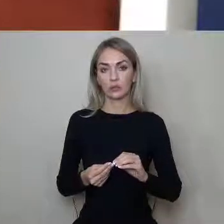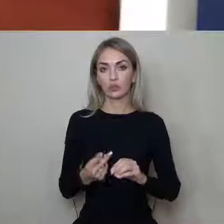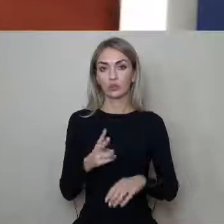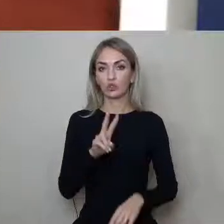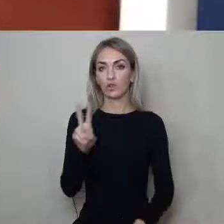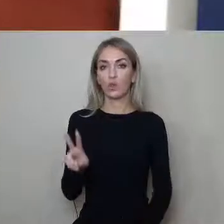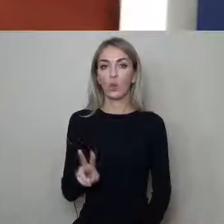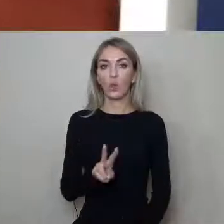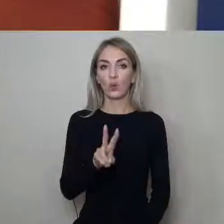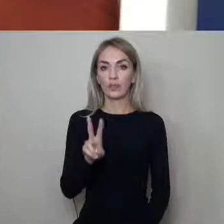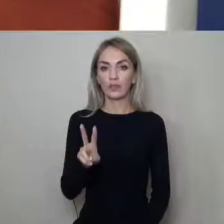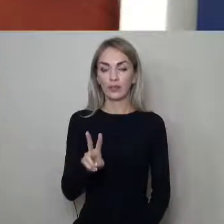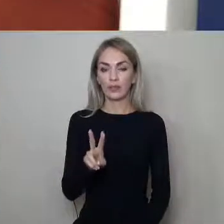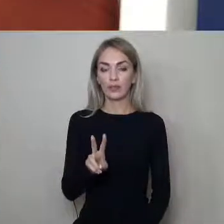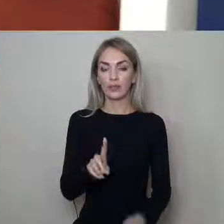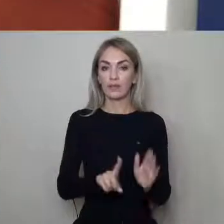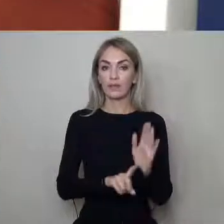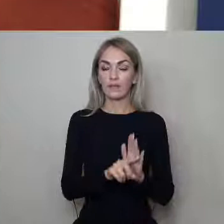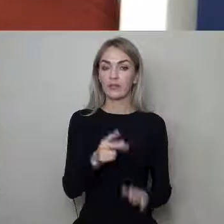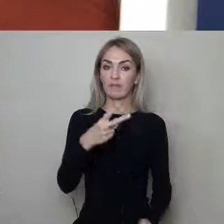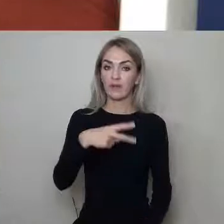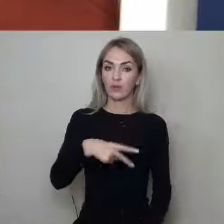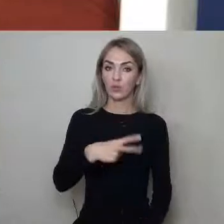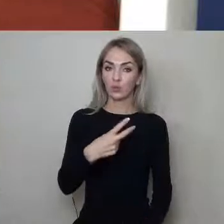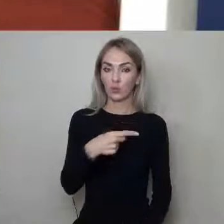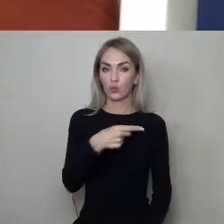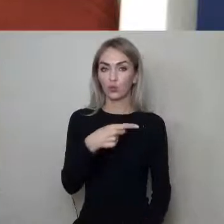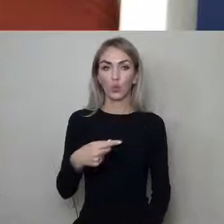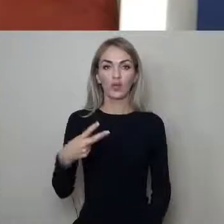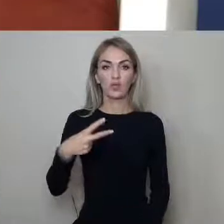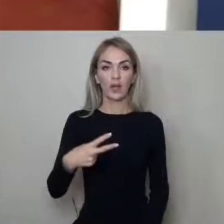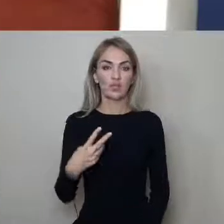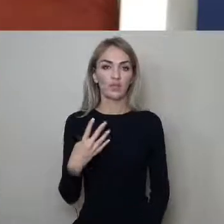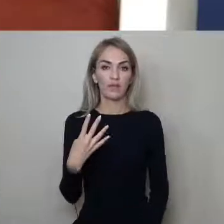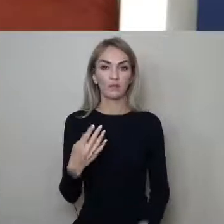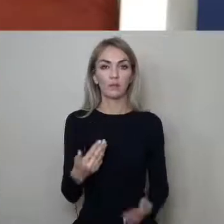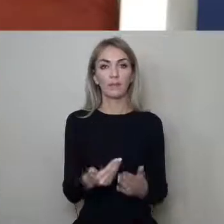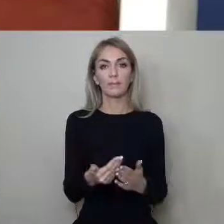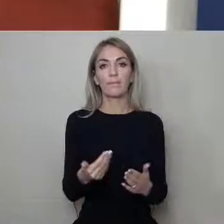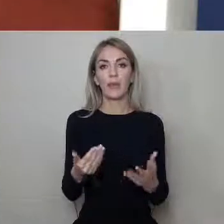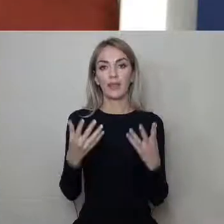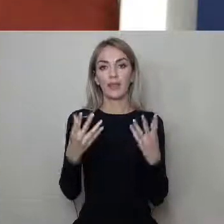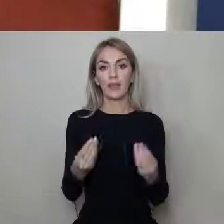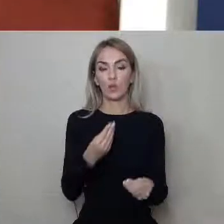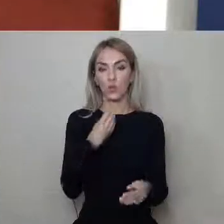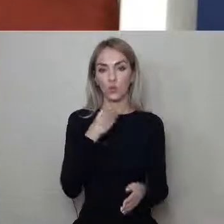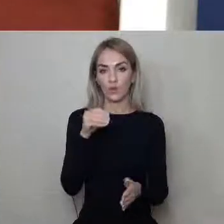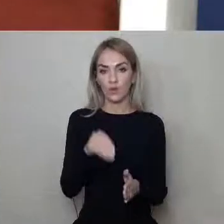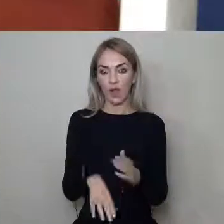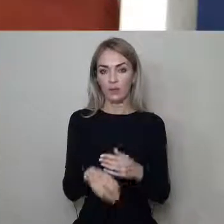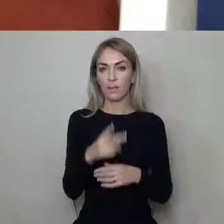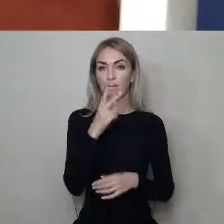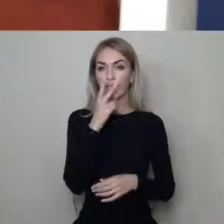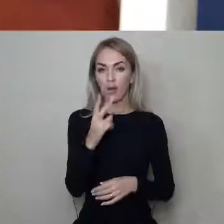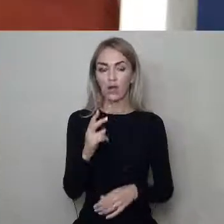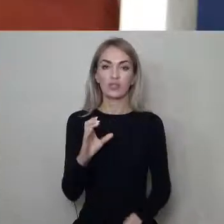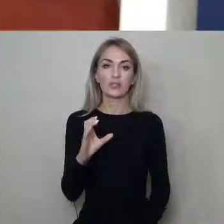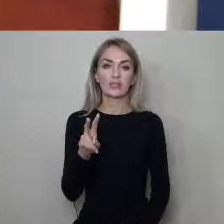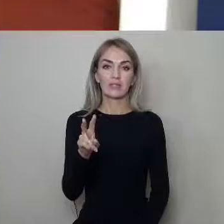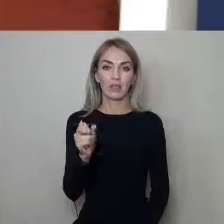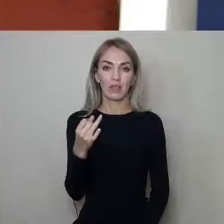with 2 hour, 22 until 22 4 on the day before